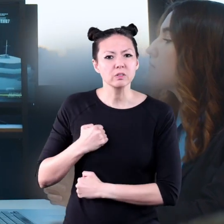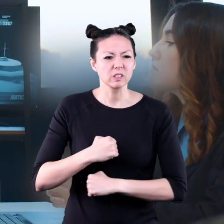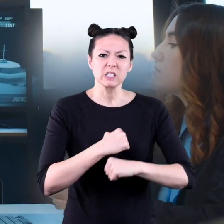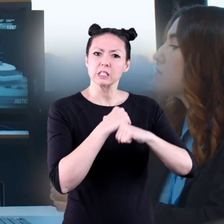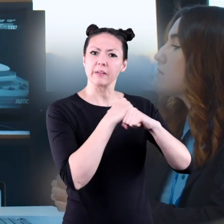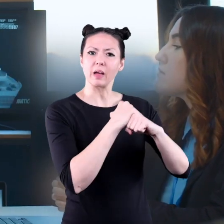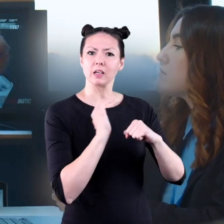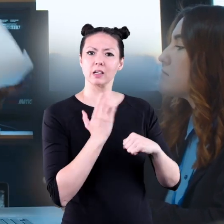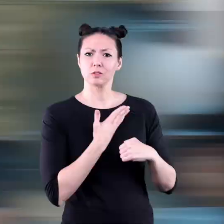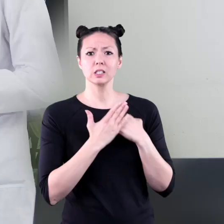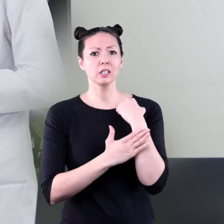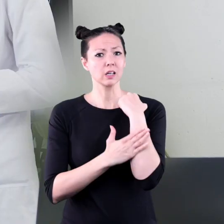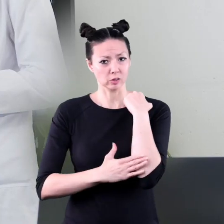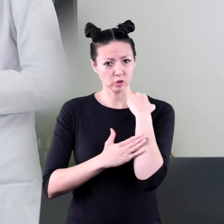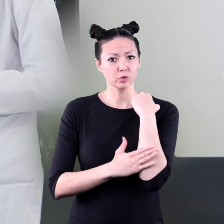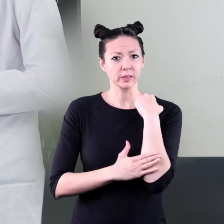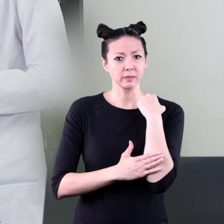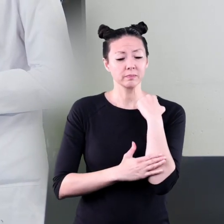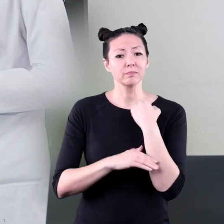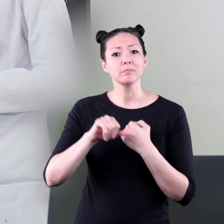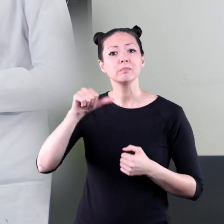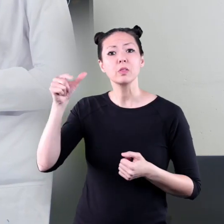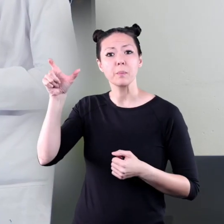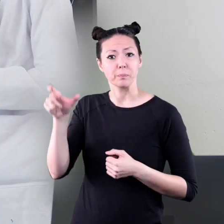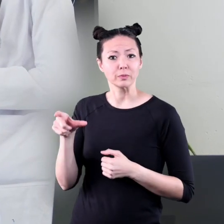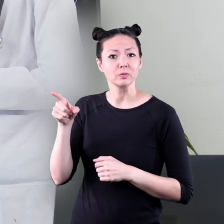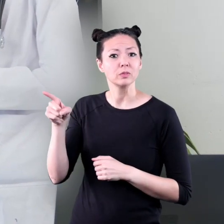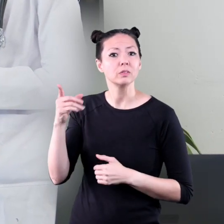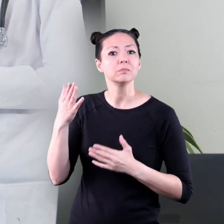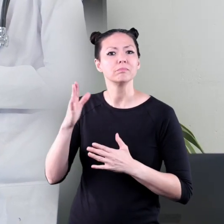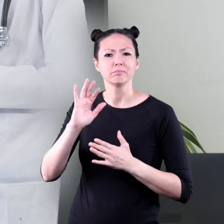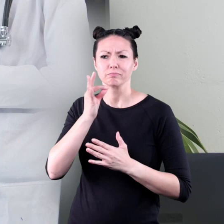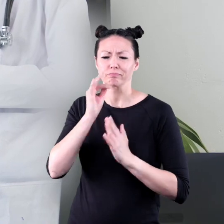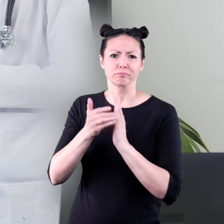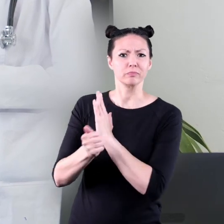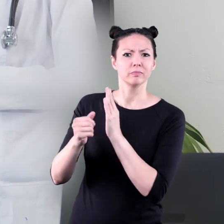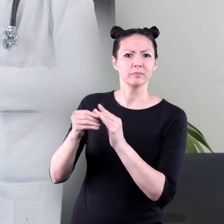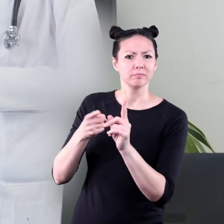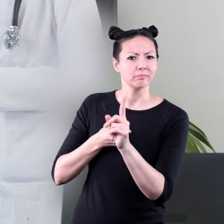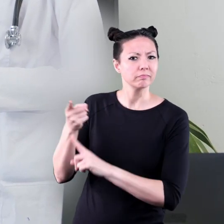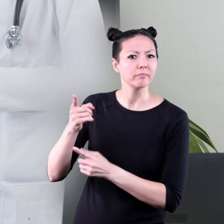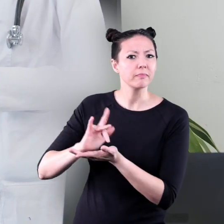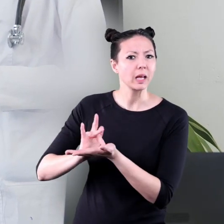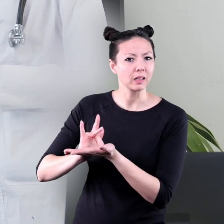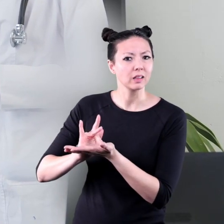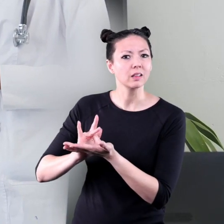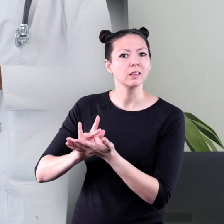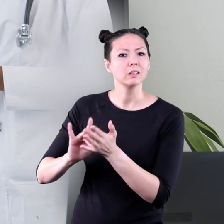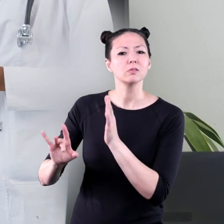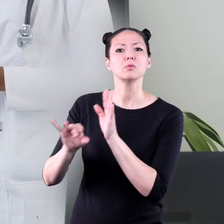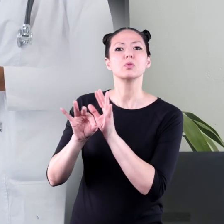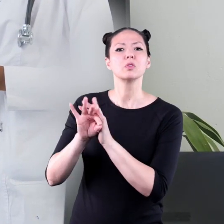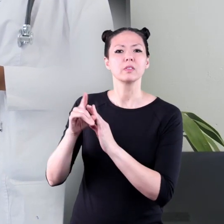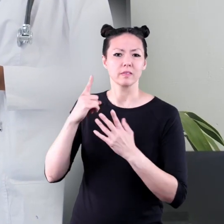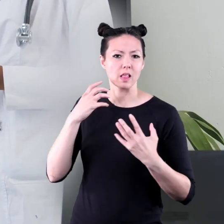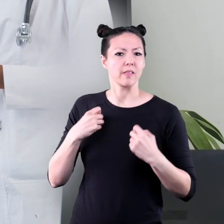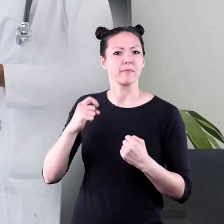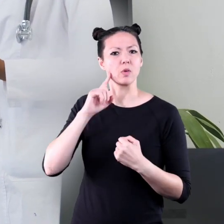country. Another person who is an expert in the medical field is chosen to be over the health of our